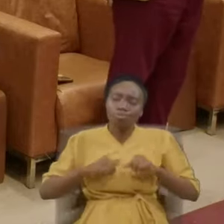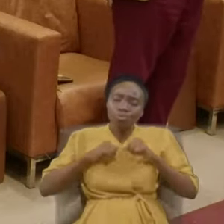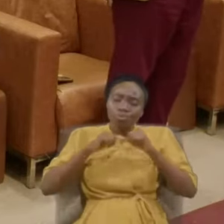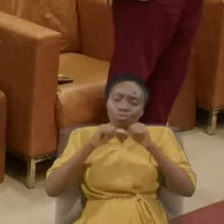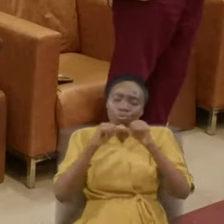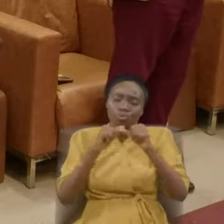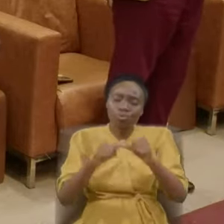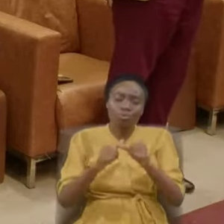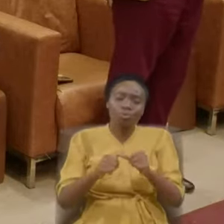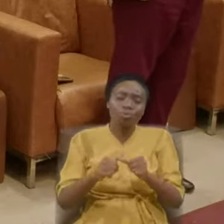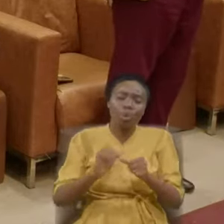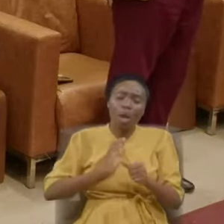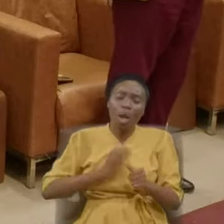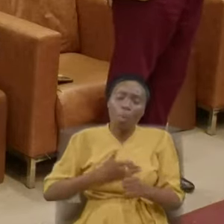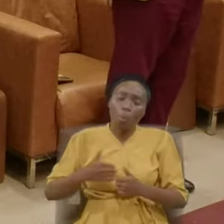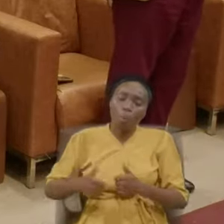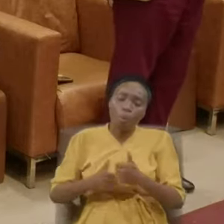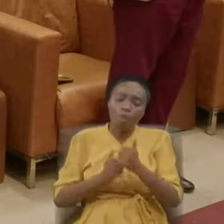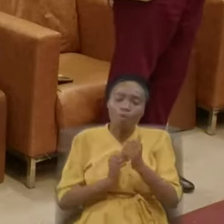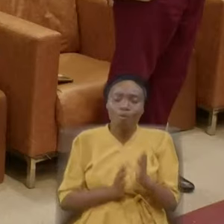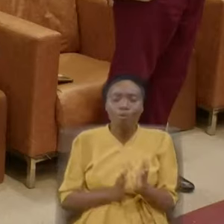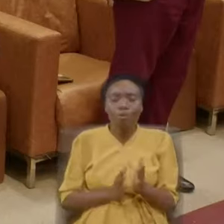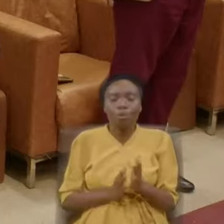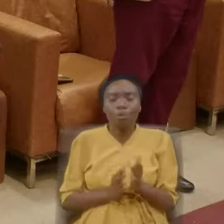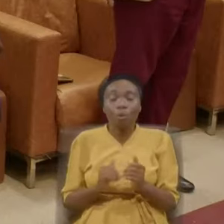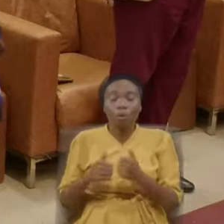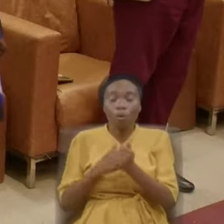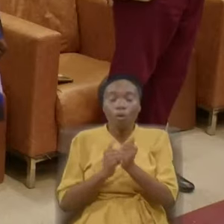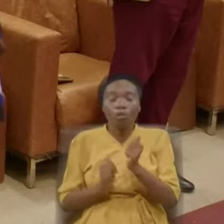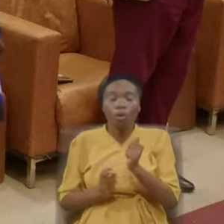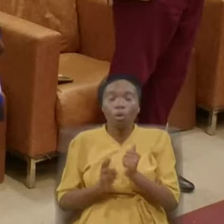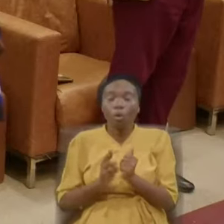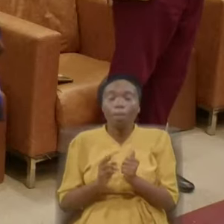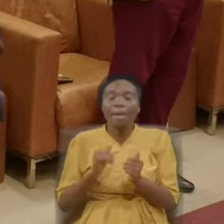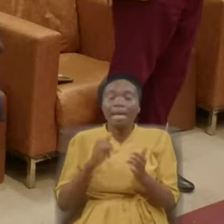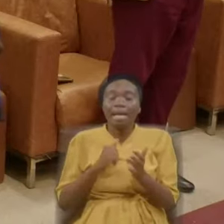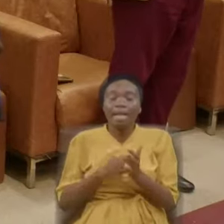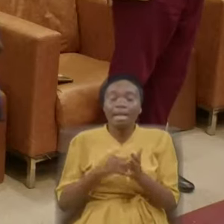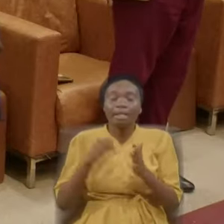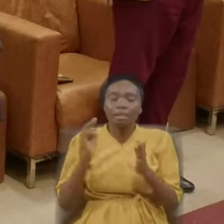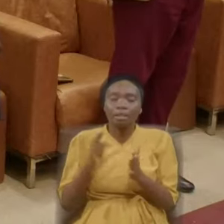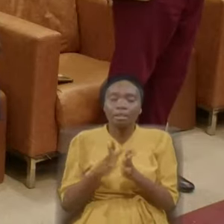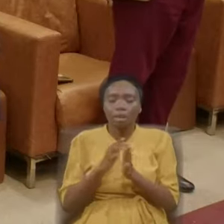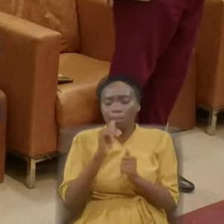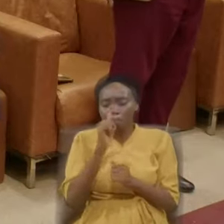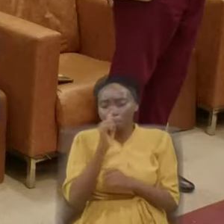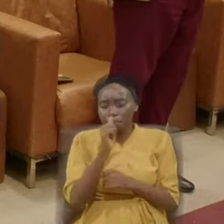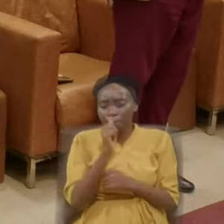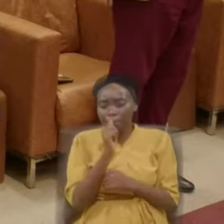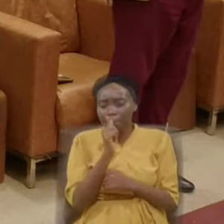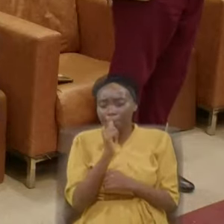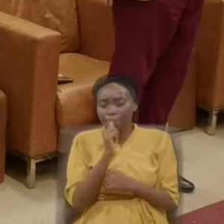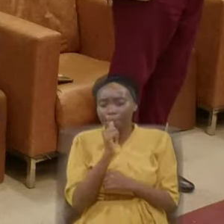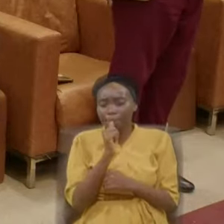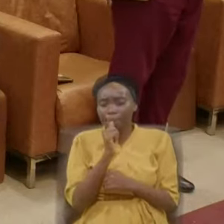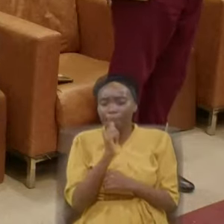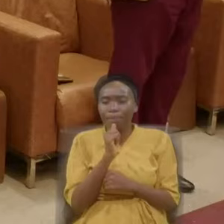our follow-up. Follow-up require patience,